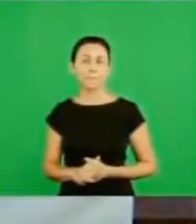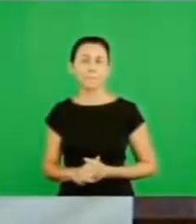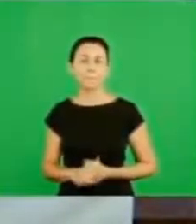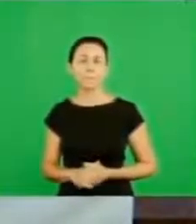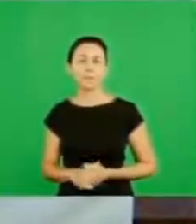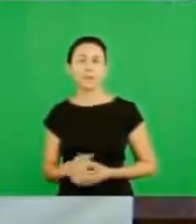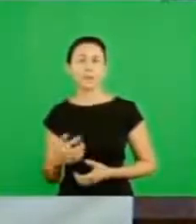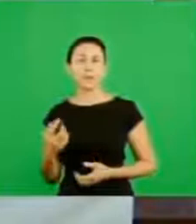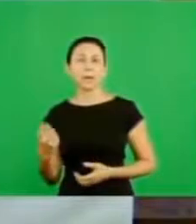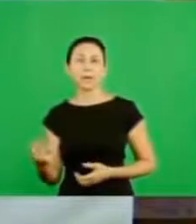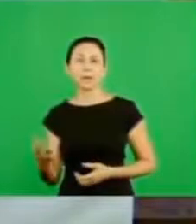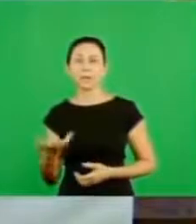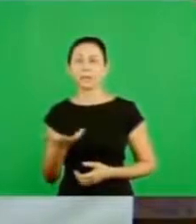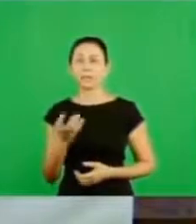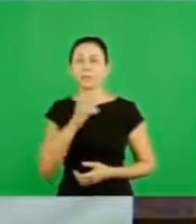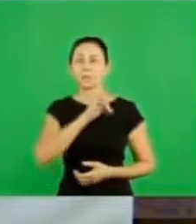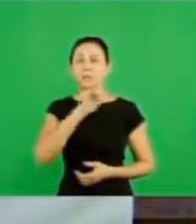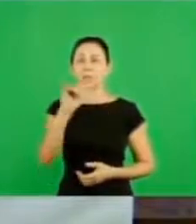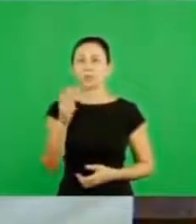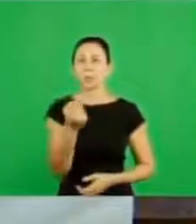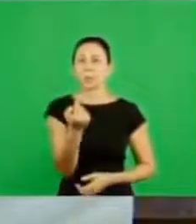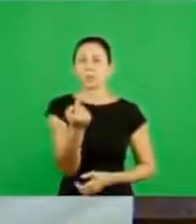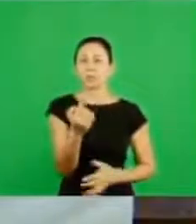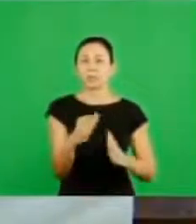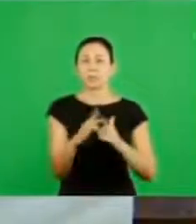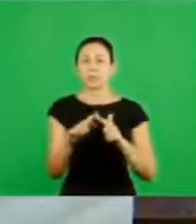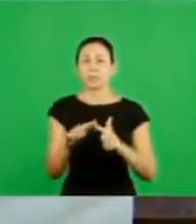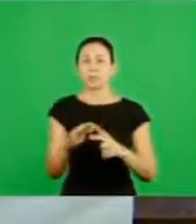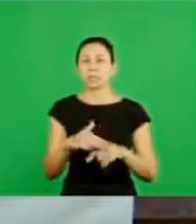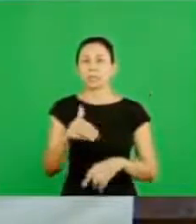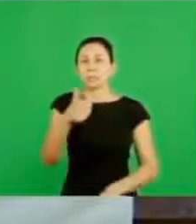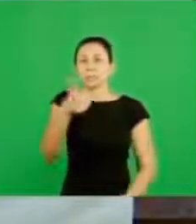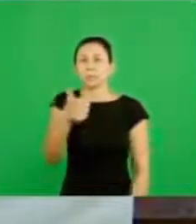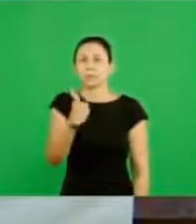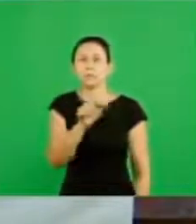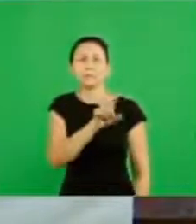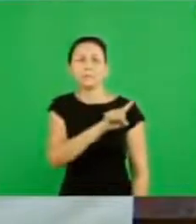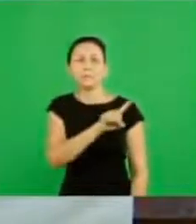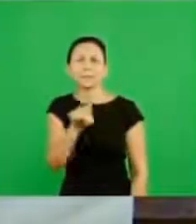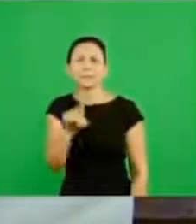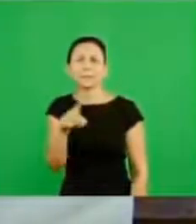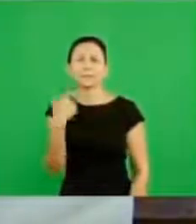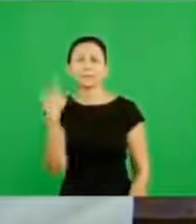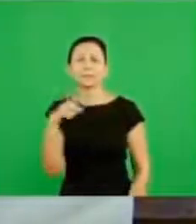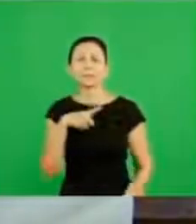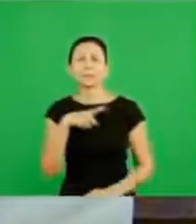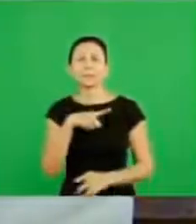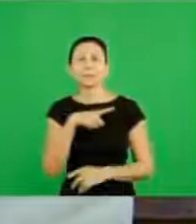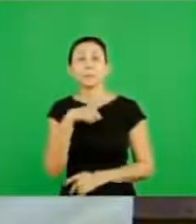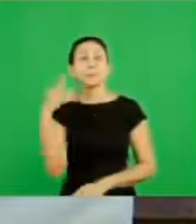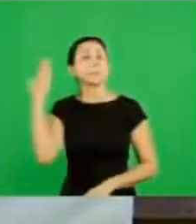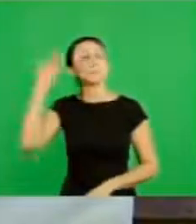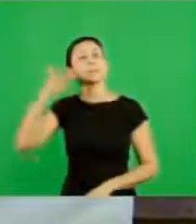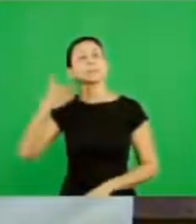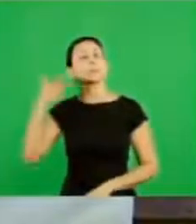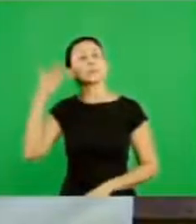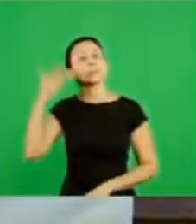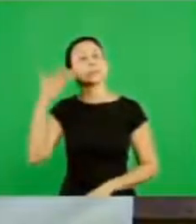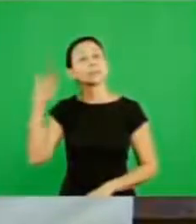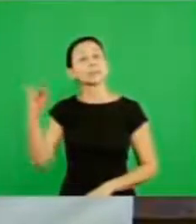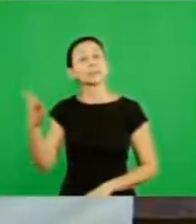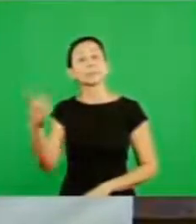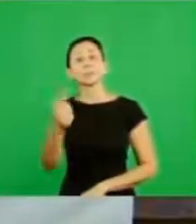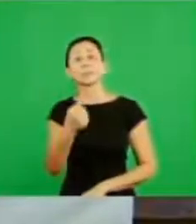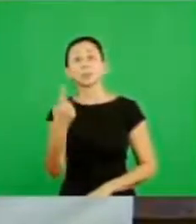to responsibility to say this, not yelling this out, but we have to say that we're the only church. We're not here to say we're the only church or the best